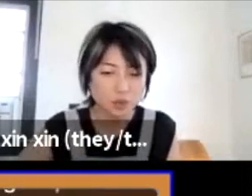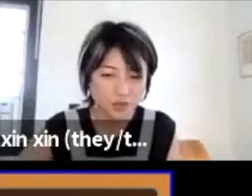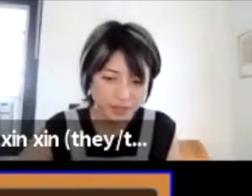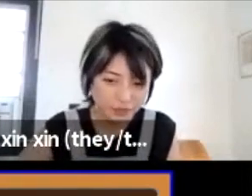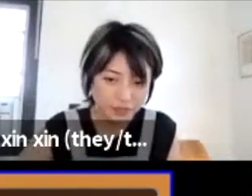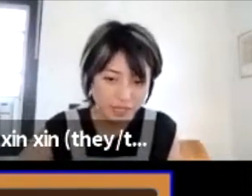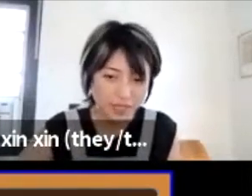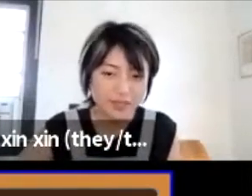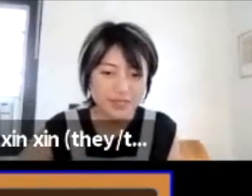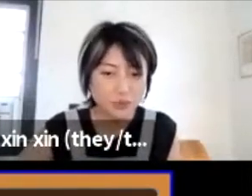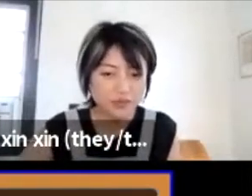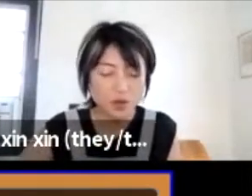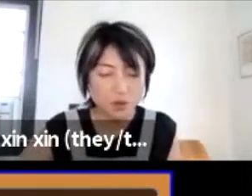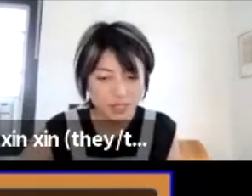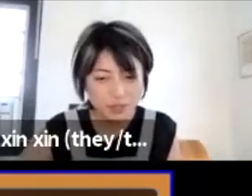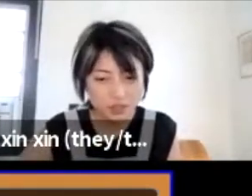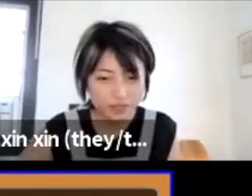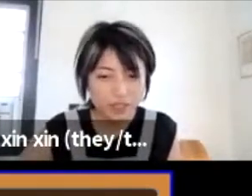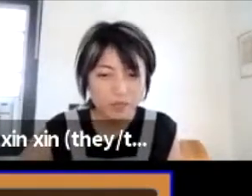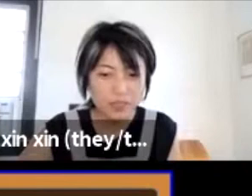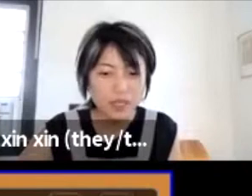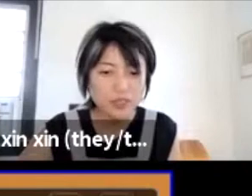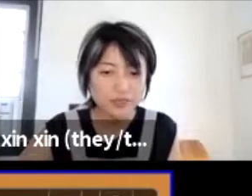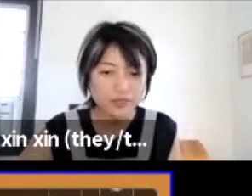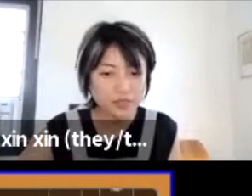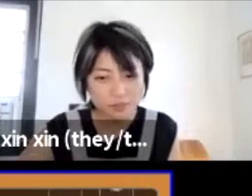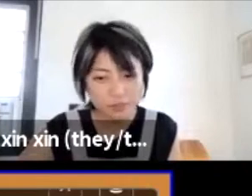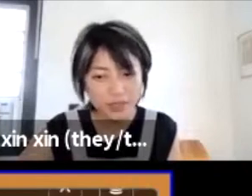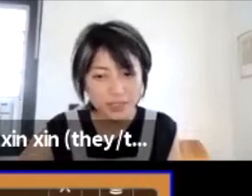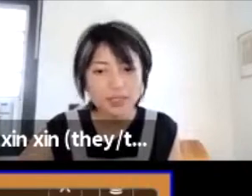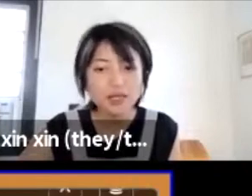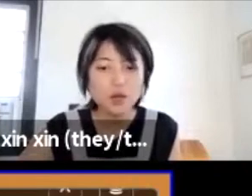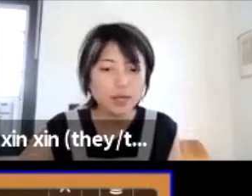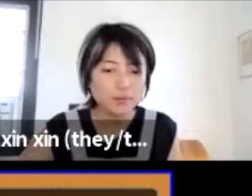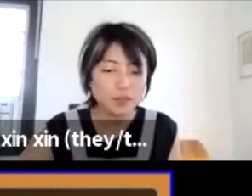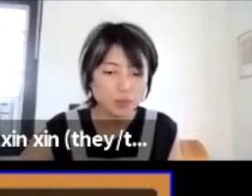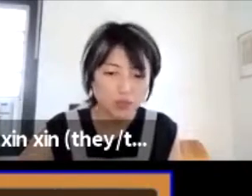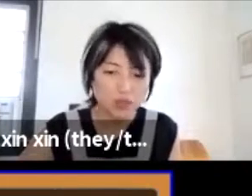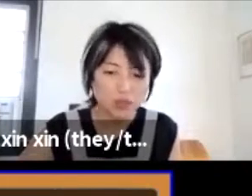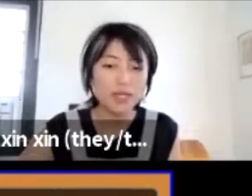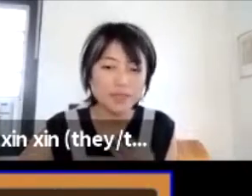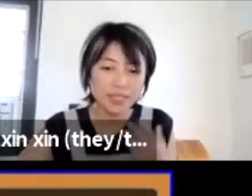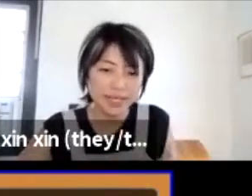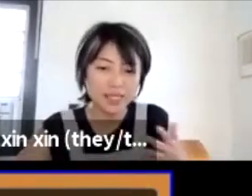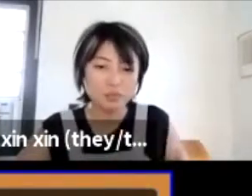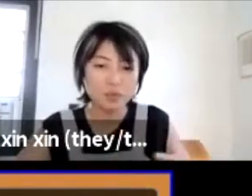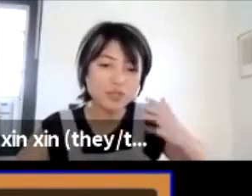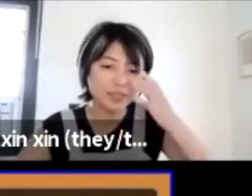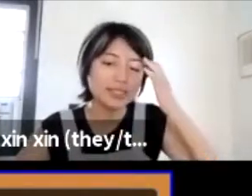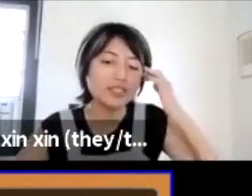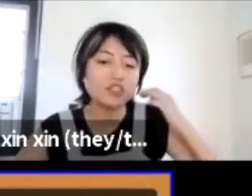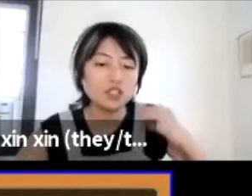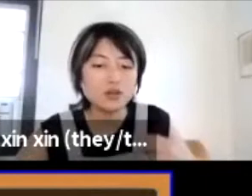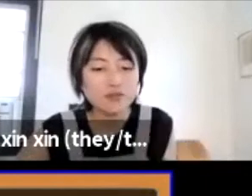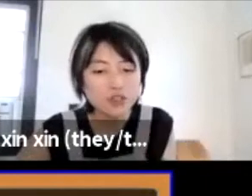said almost never. I think that is what VR wants me to fail, but I always feel very disembodied when I'm in a